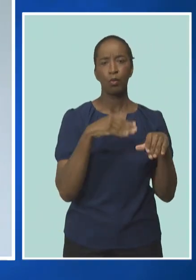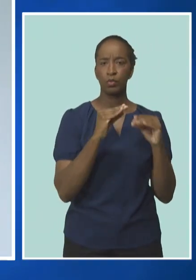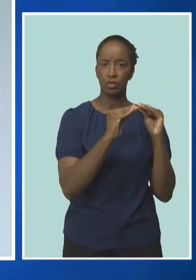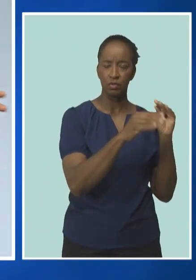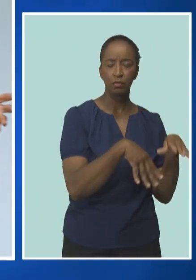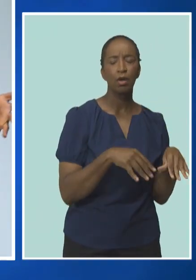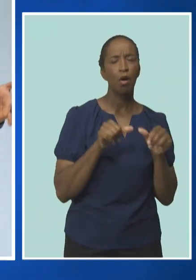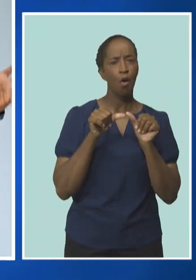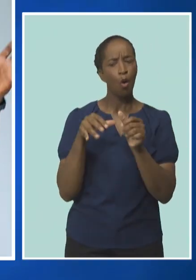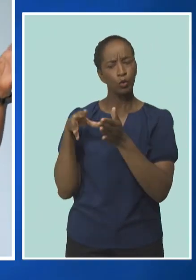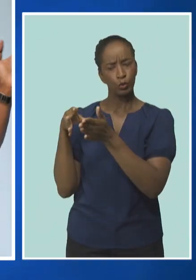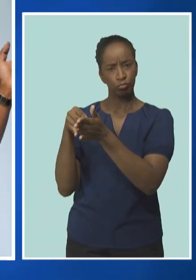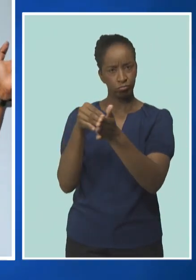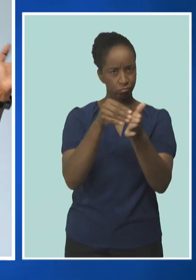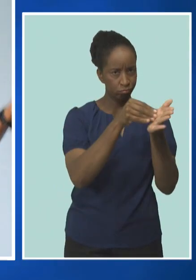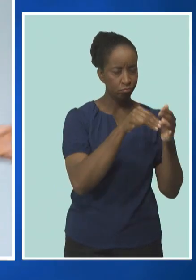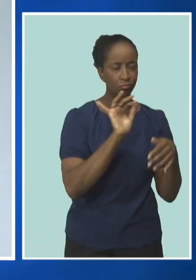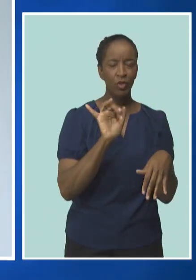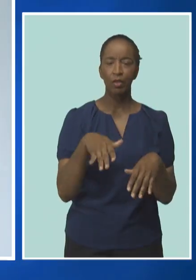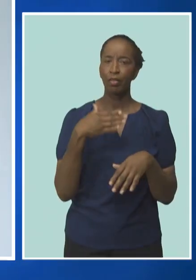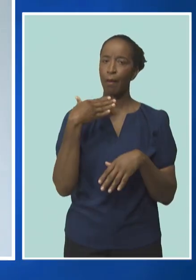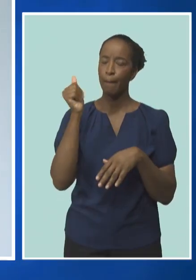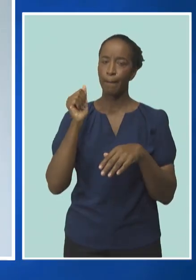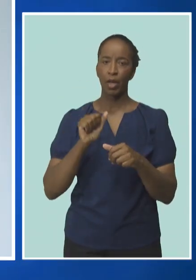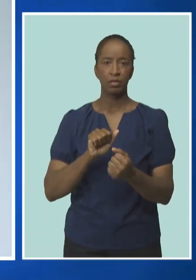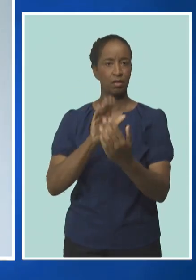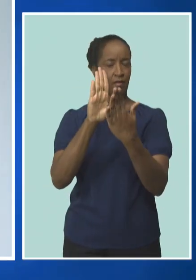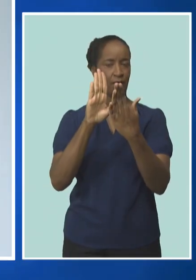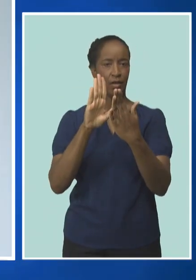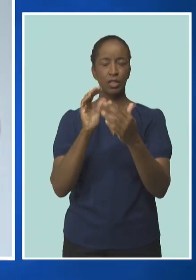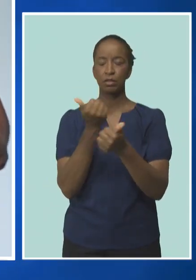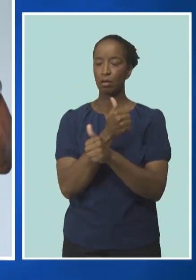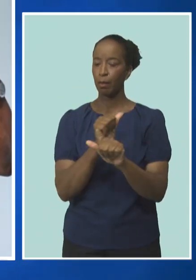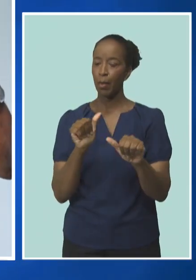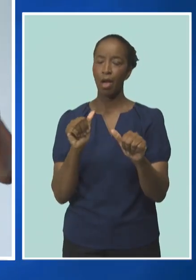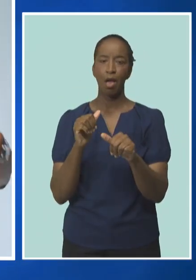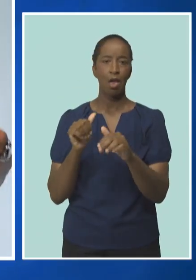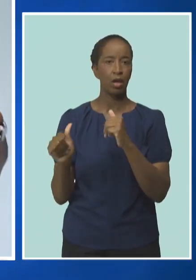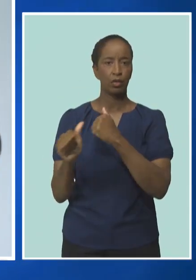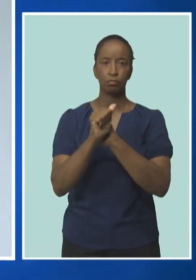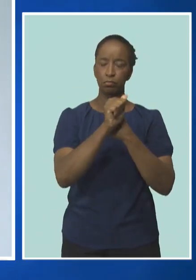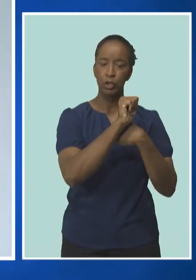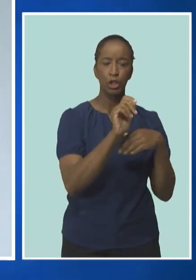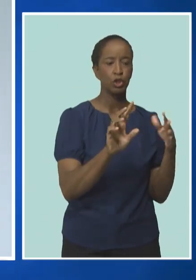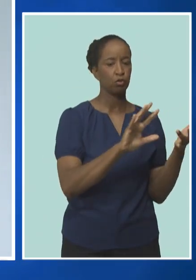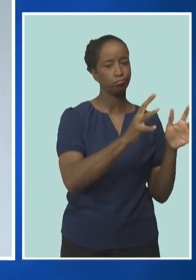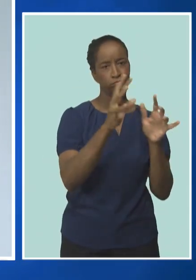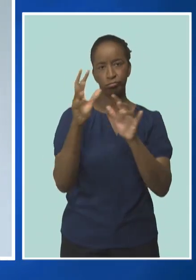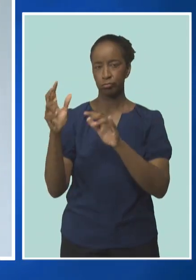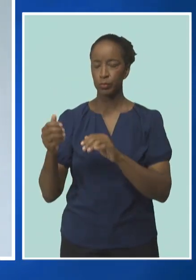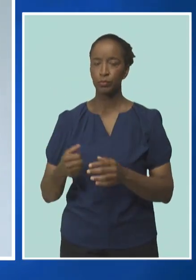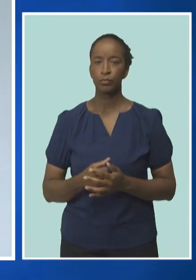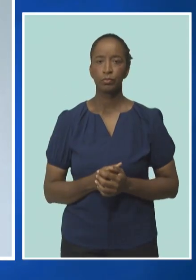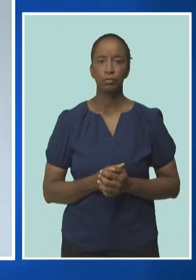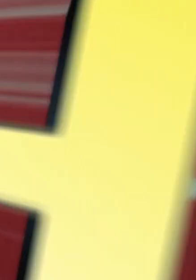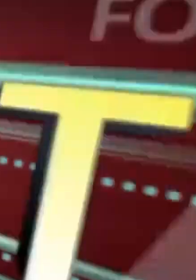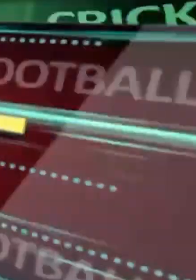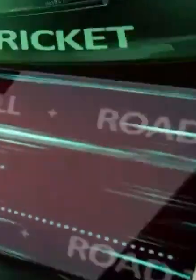remains this country's best defense against natural or man-made hazards. Deanza Roberts, CBC